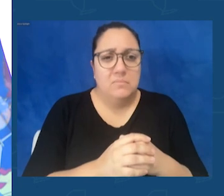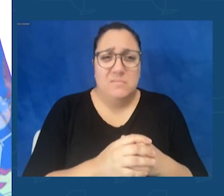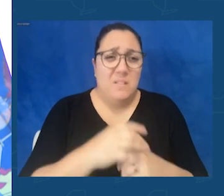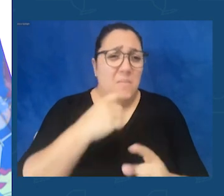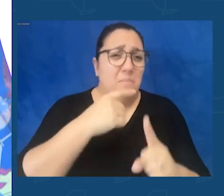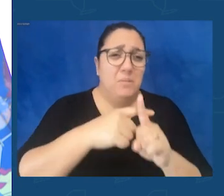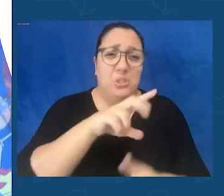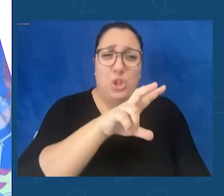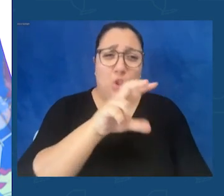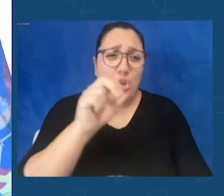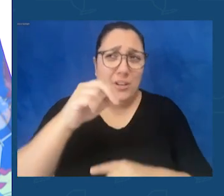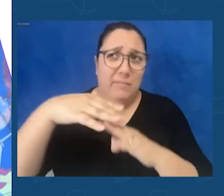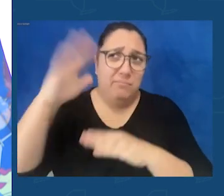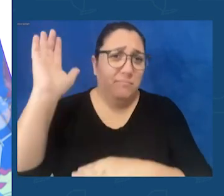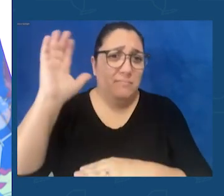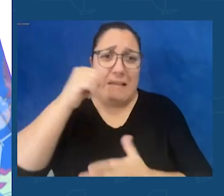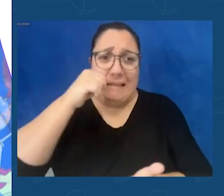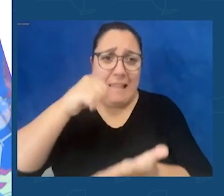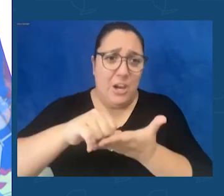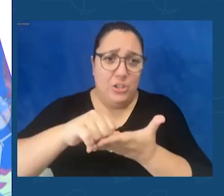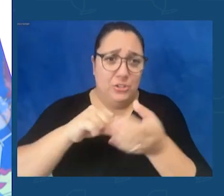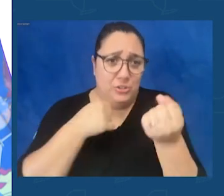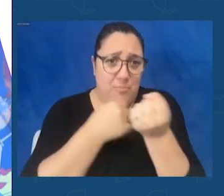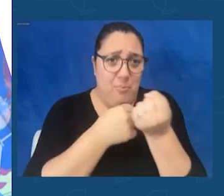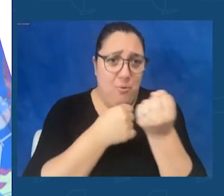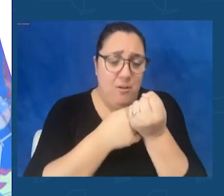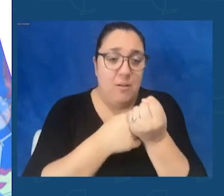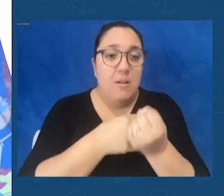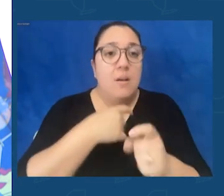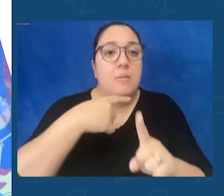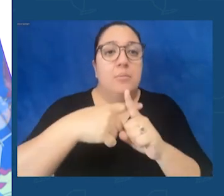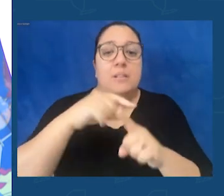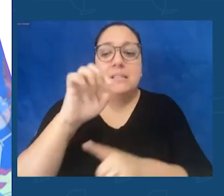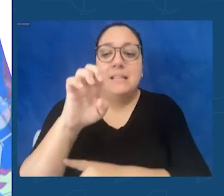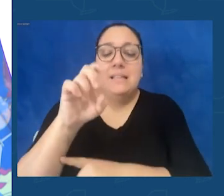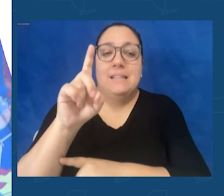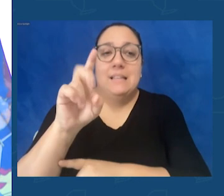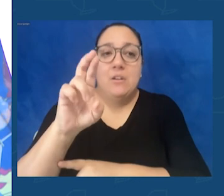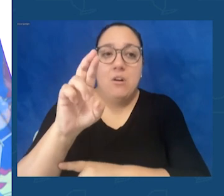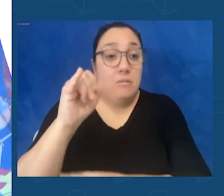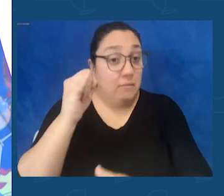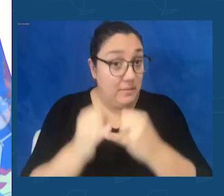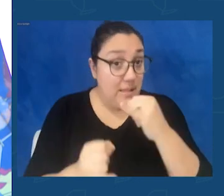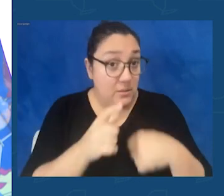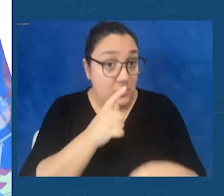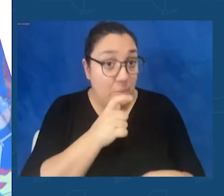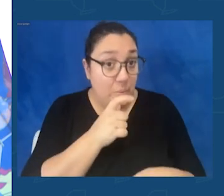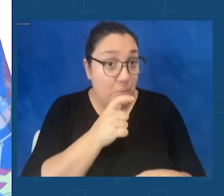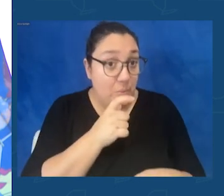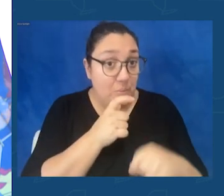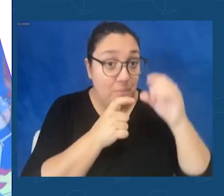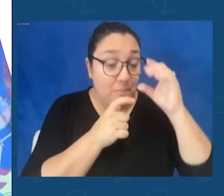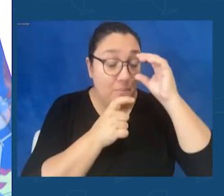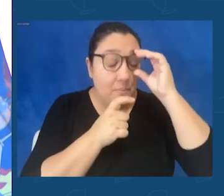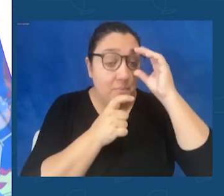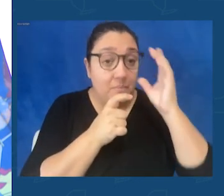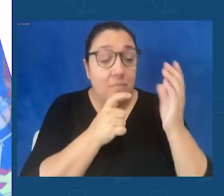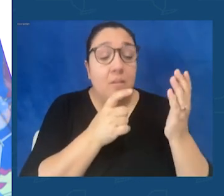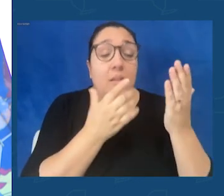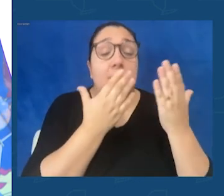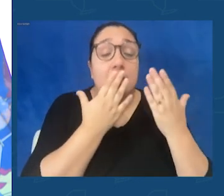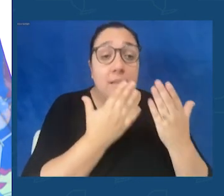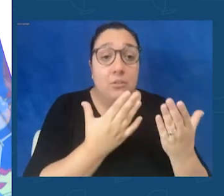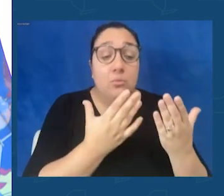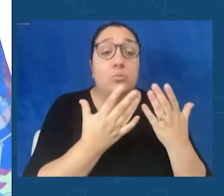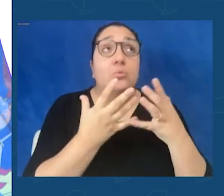we received, and our consultant team, EDR. Last but not least, I want to extend a very